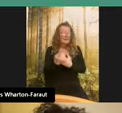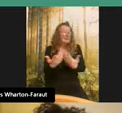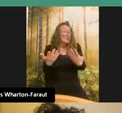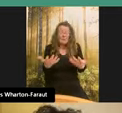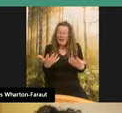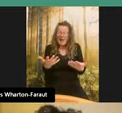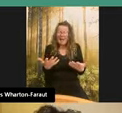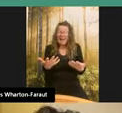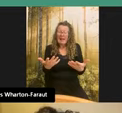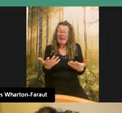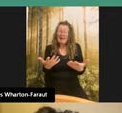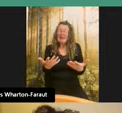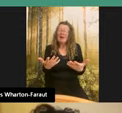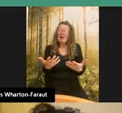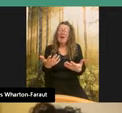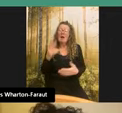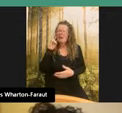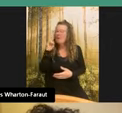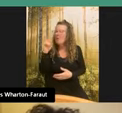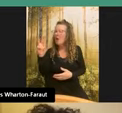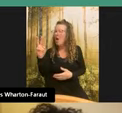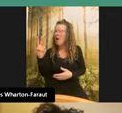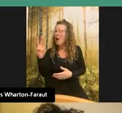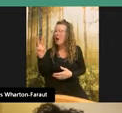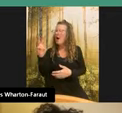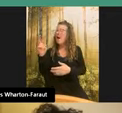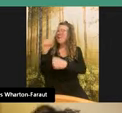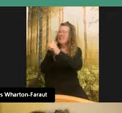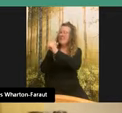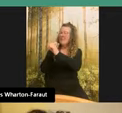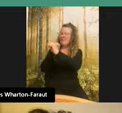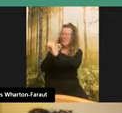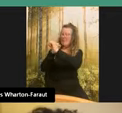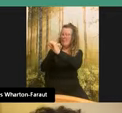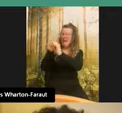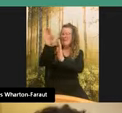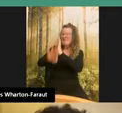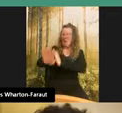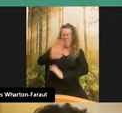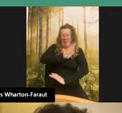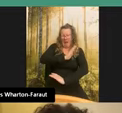it's rather poignant to see the British Army recruiting us by offering belonging.